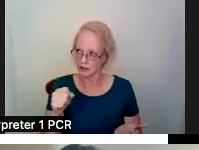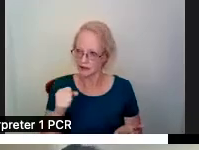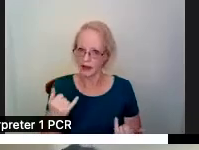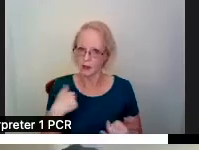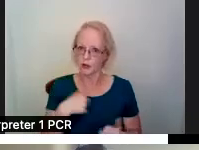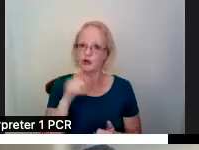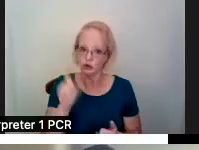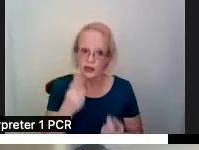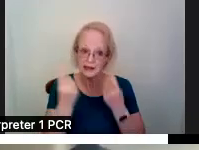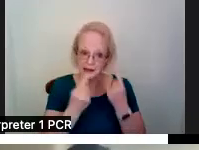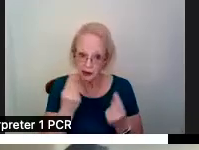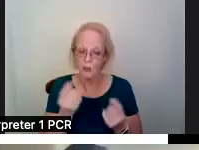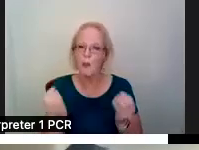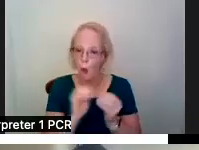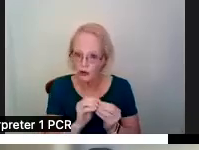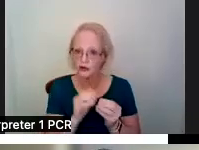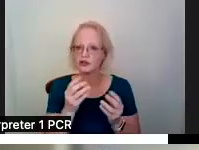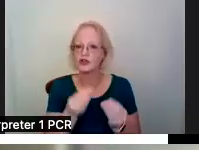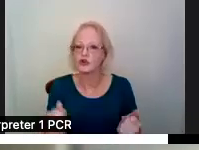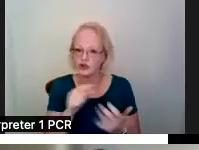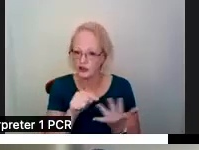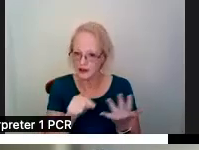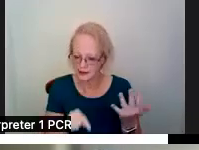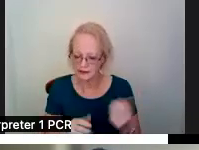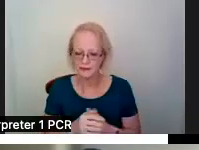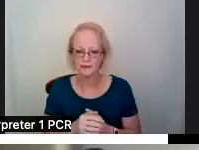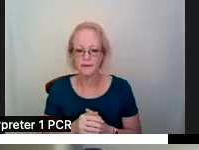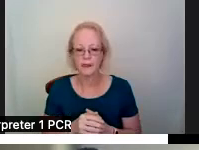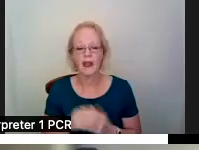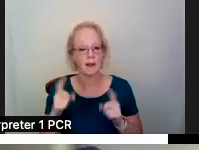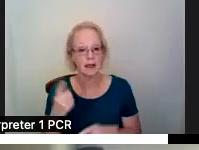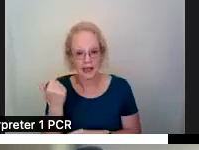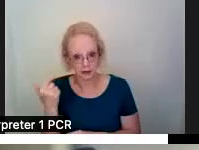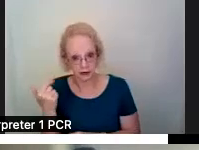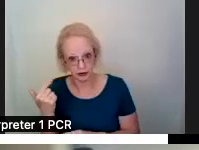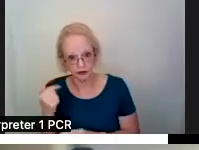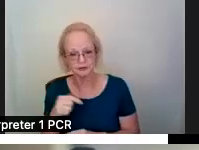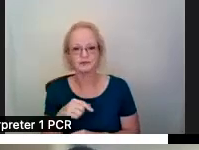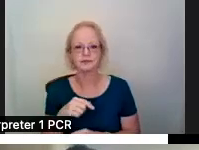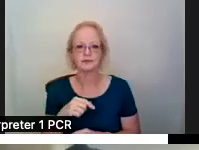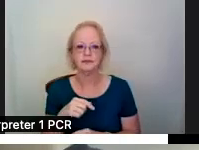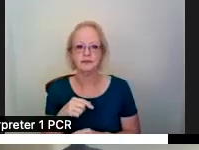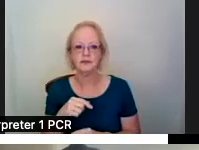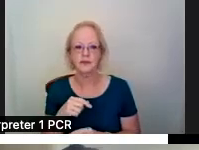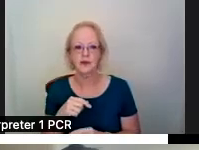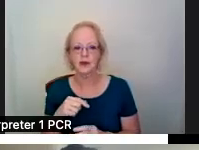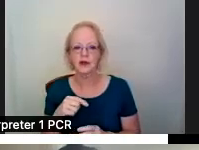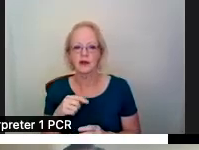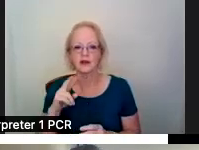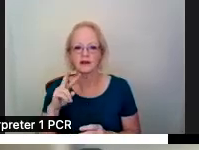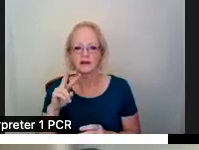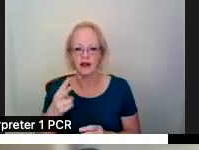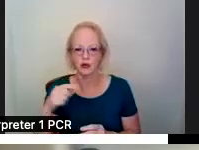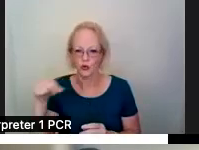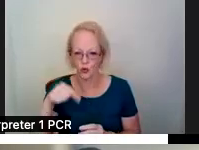that last year, it was required no later than with second quarter